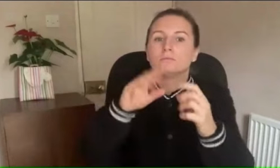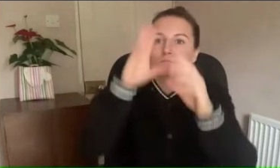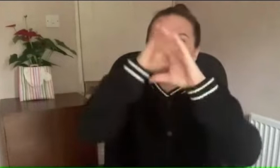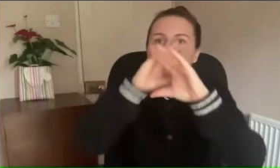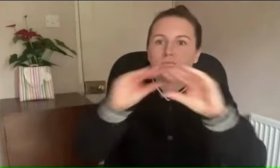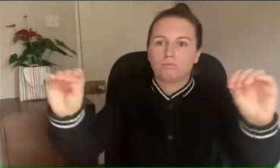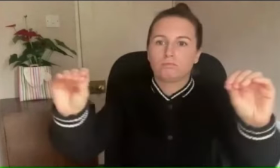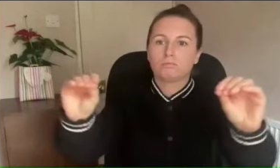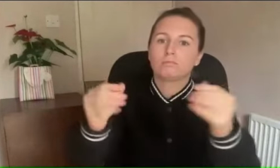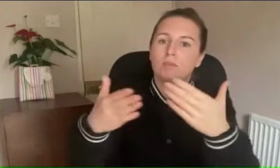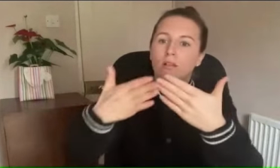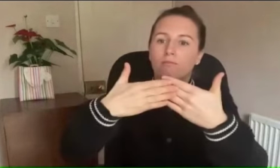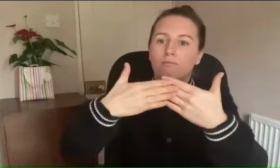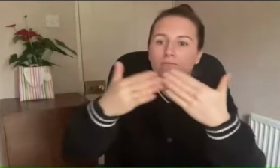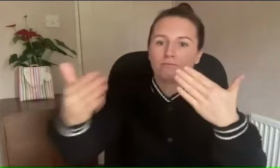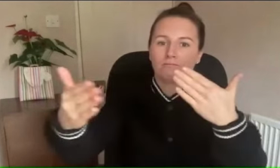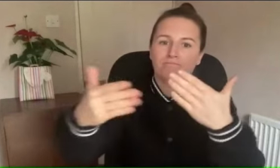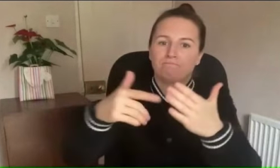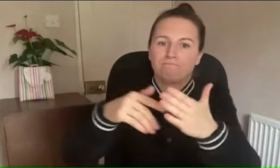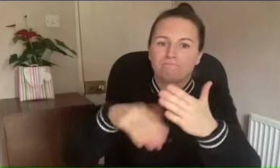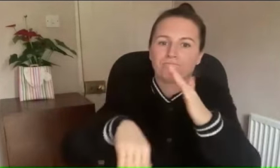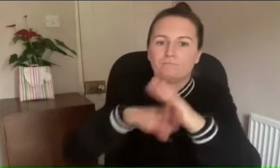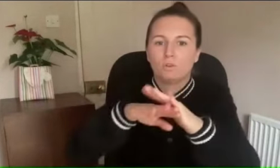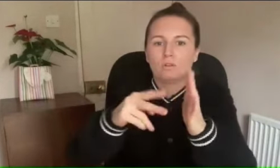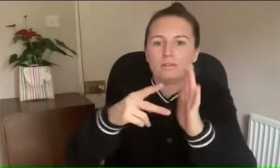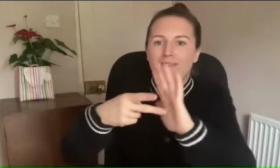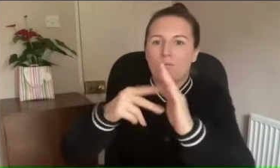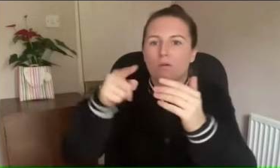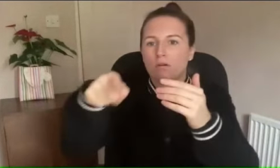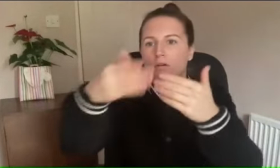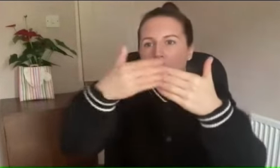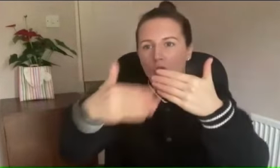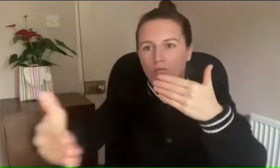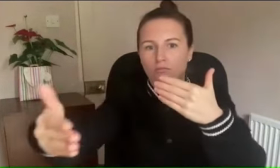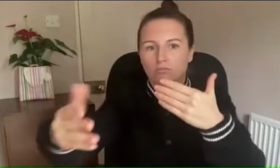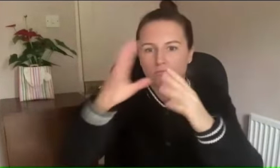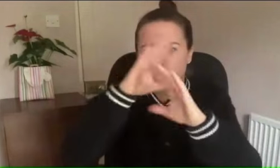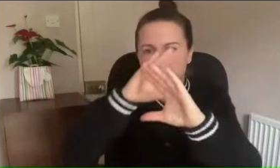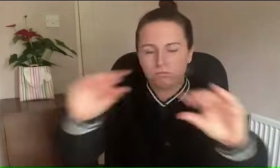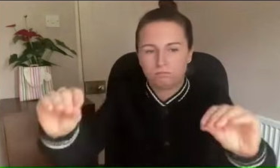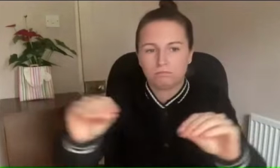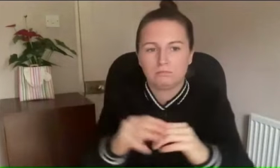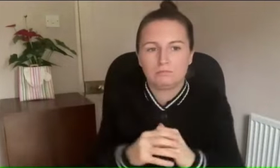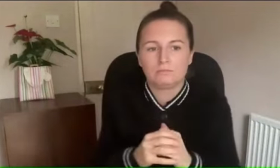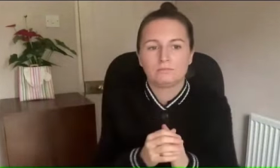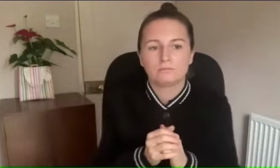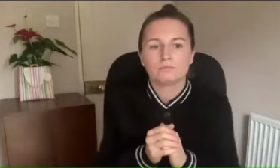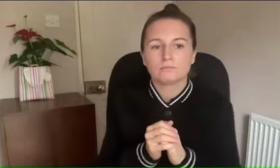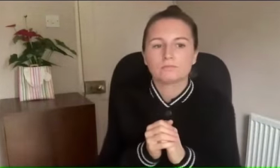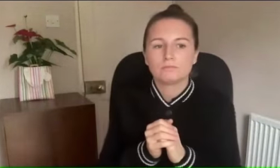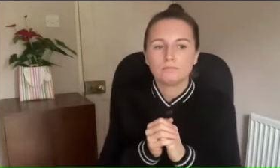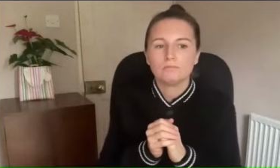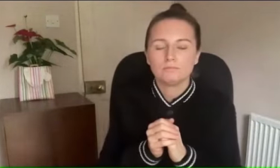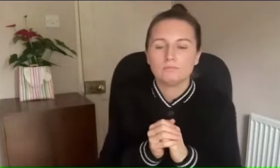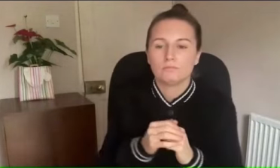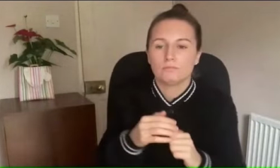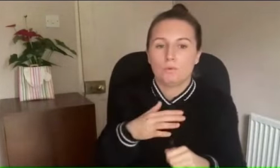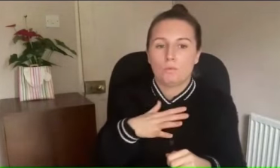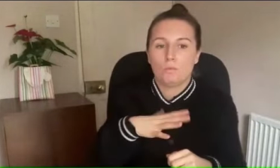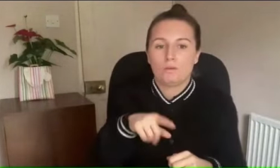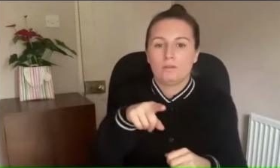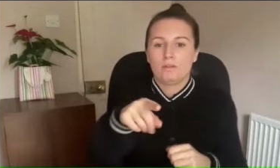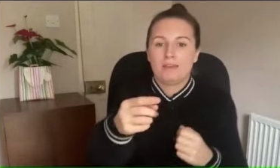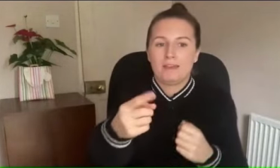The RDMs will also be seeing practice from across a whole region and will be able to share this learning with each other as well as with